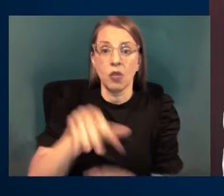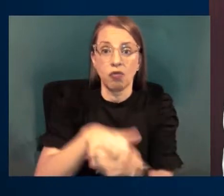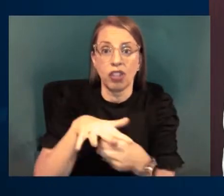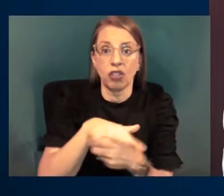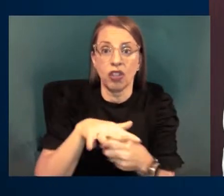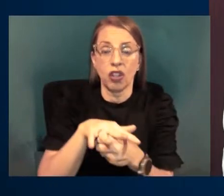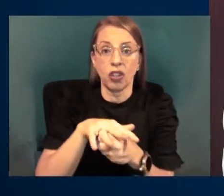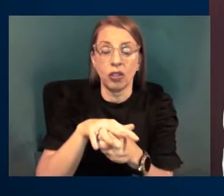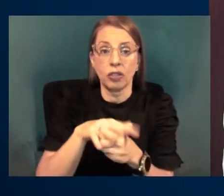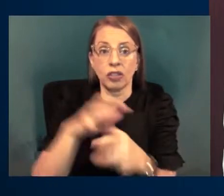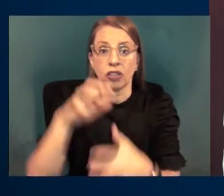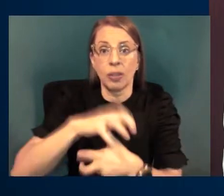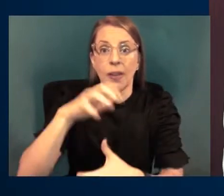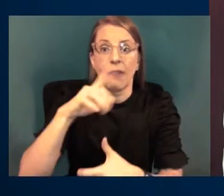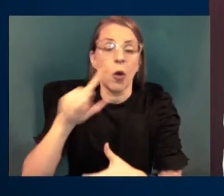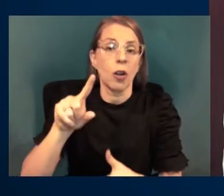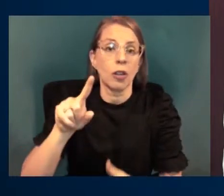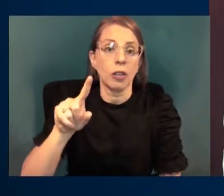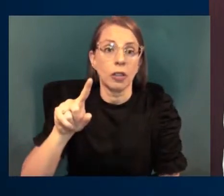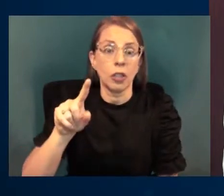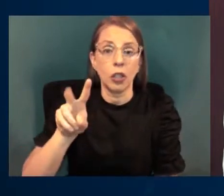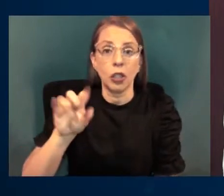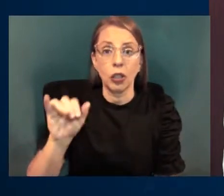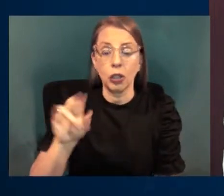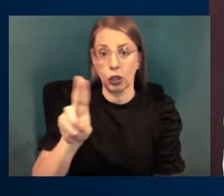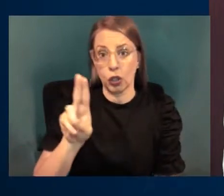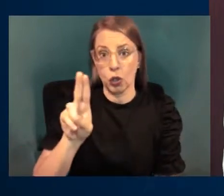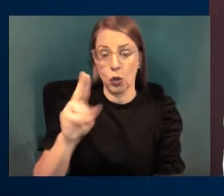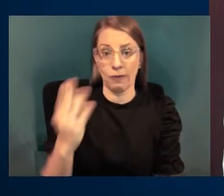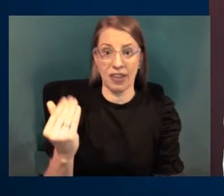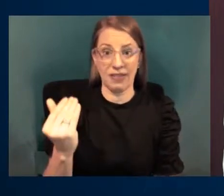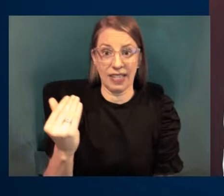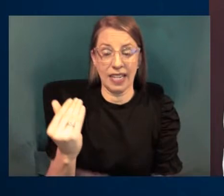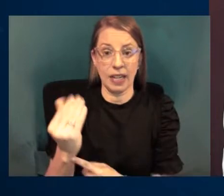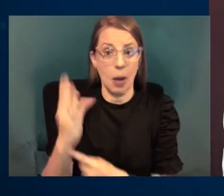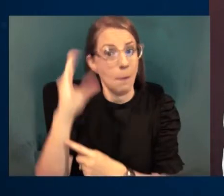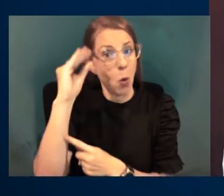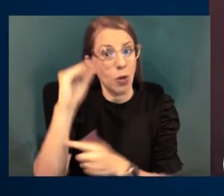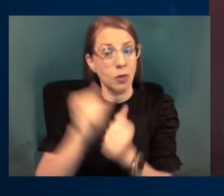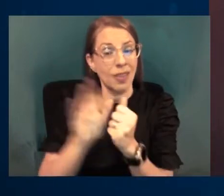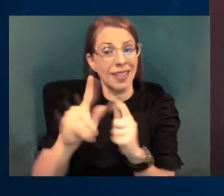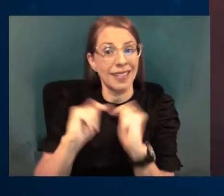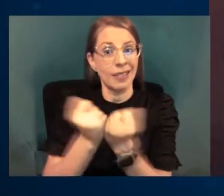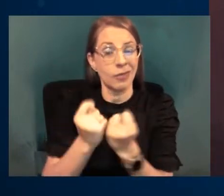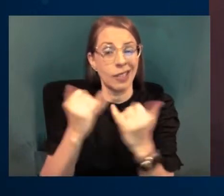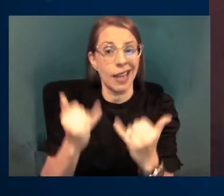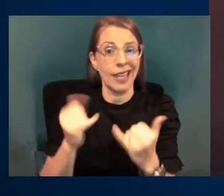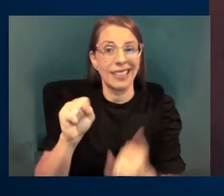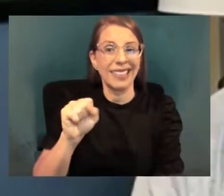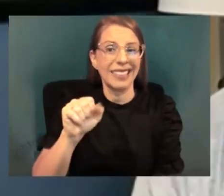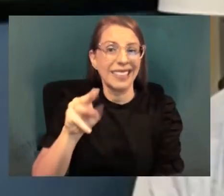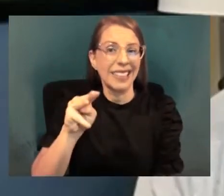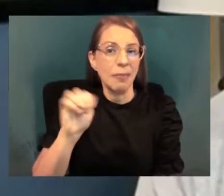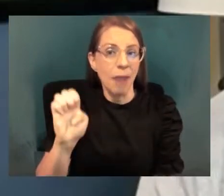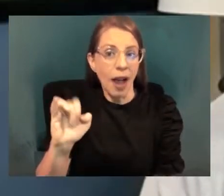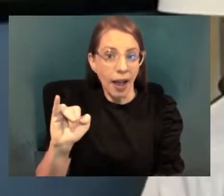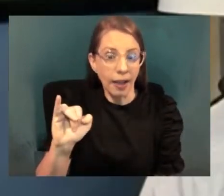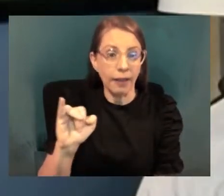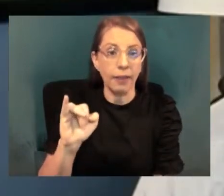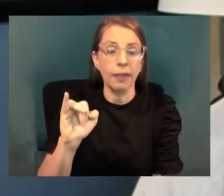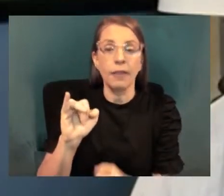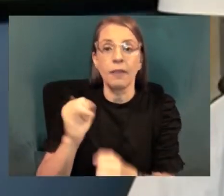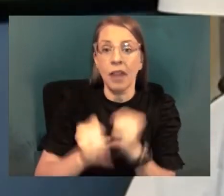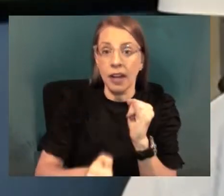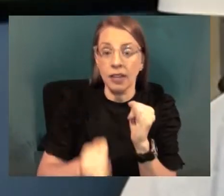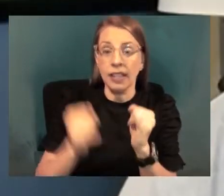the 2006 or the U15 boys with his team. So today's the semifinals. So if they lose, I will be back in